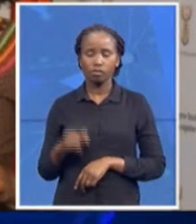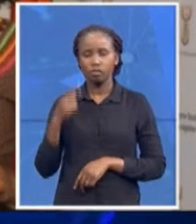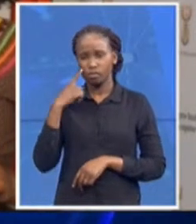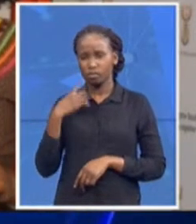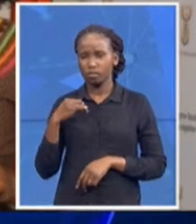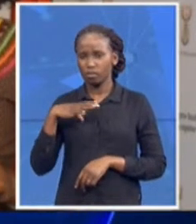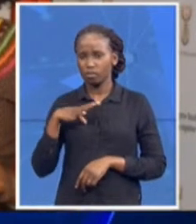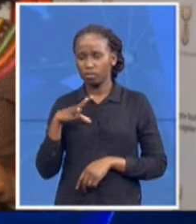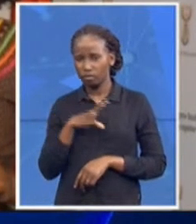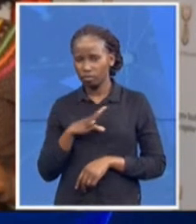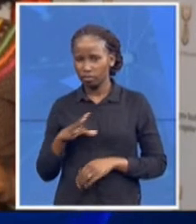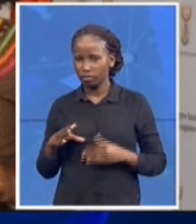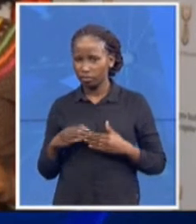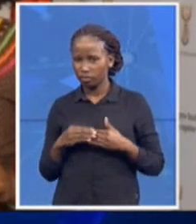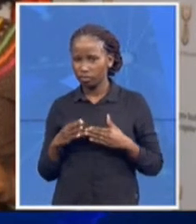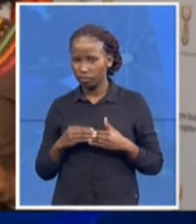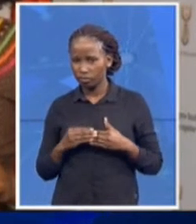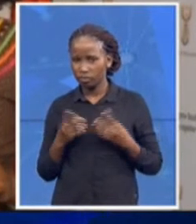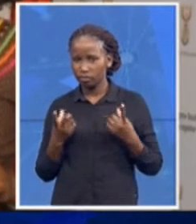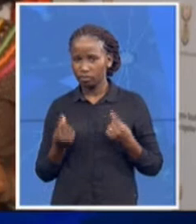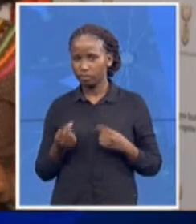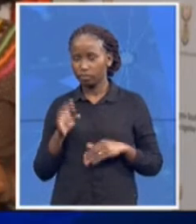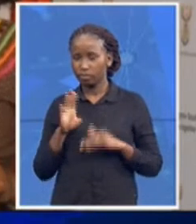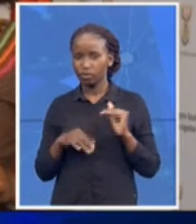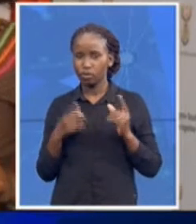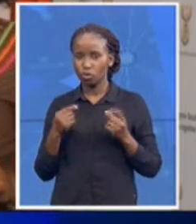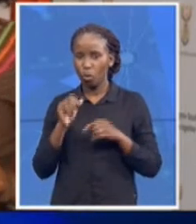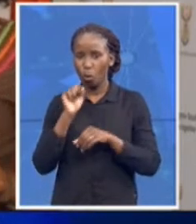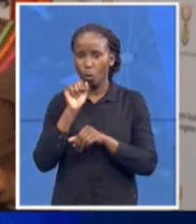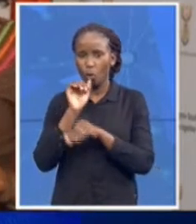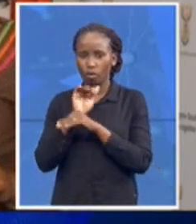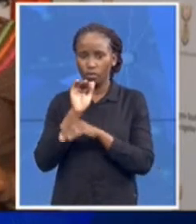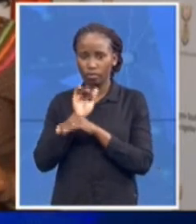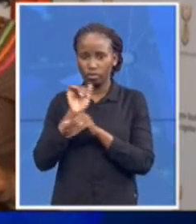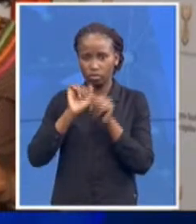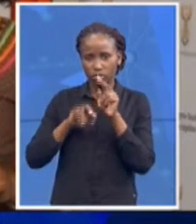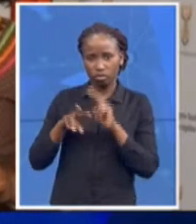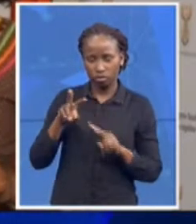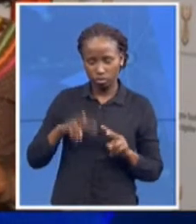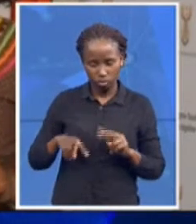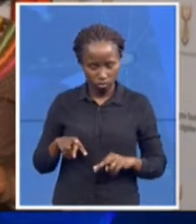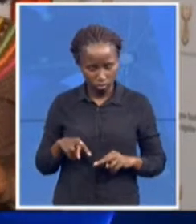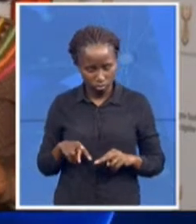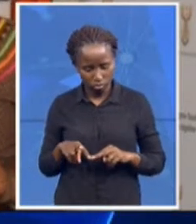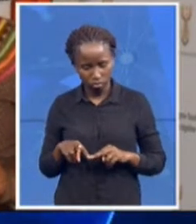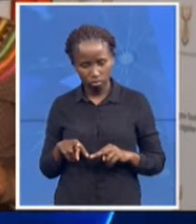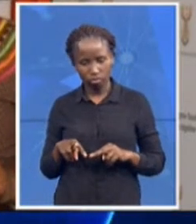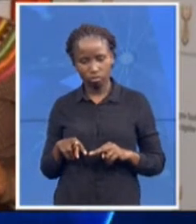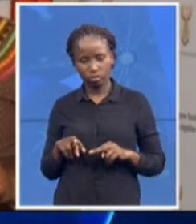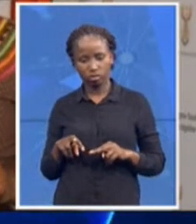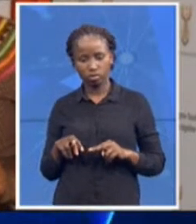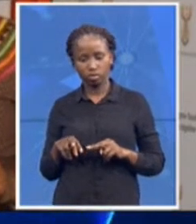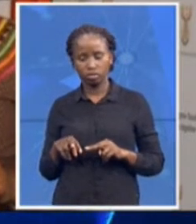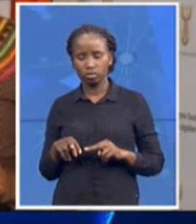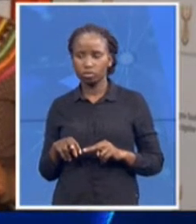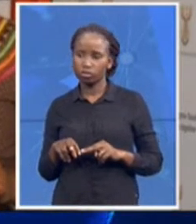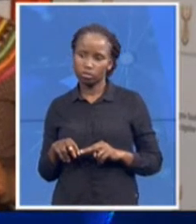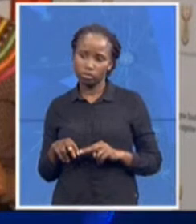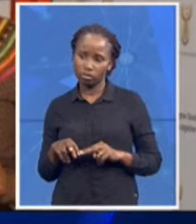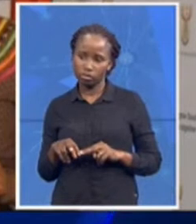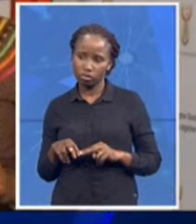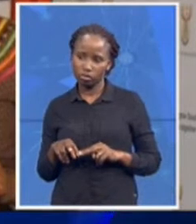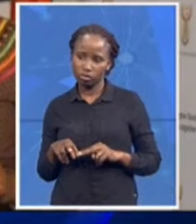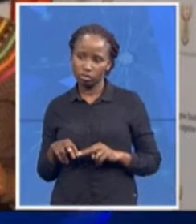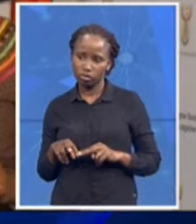you say you've written to the two council members who are still there, asking for their responses. In the report that you have, is there a response from